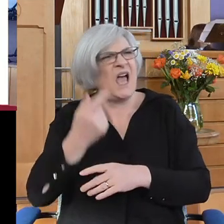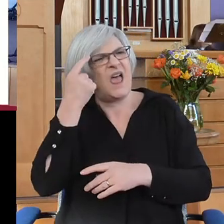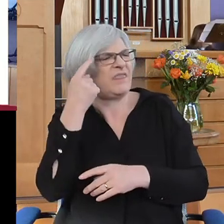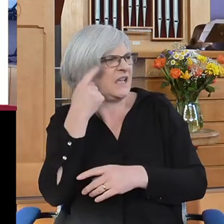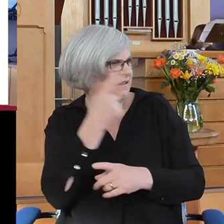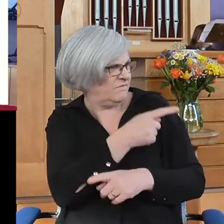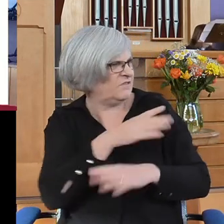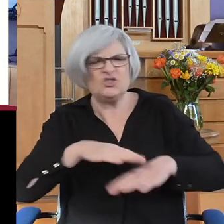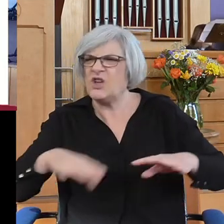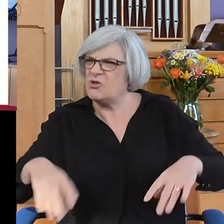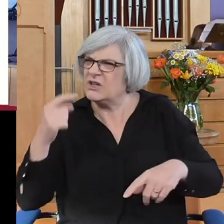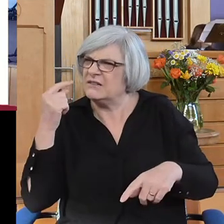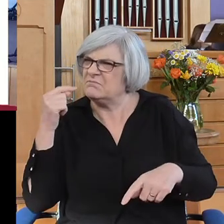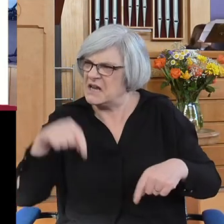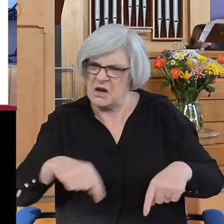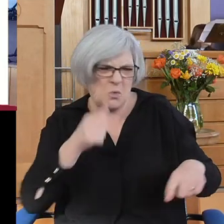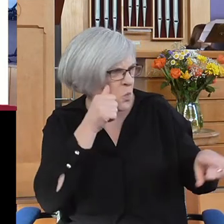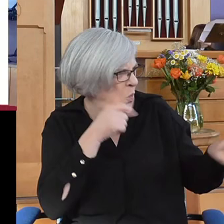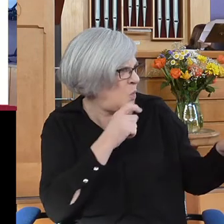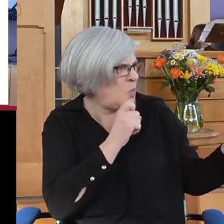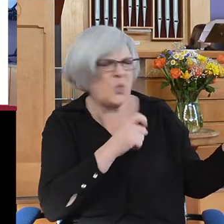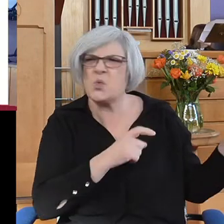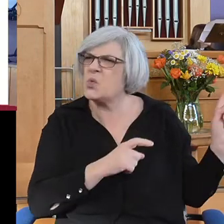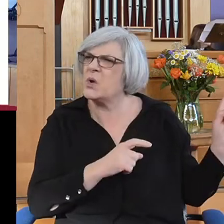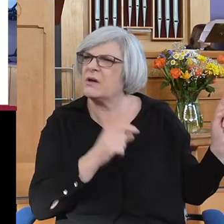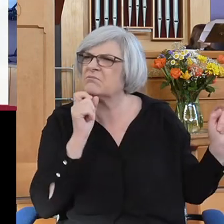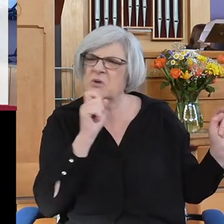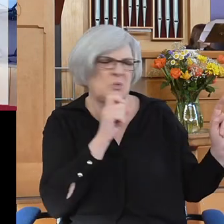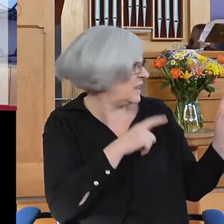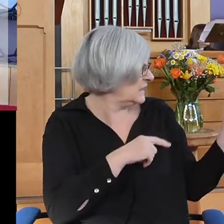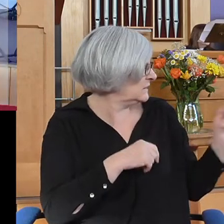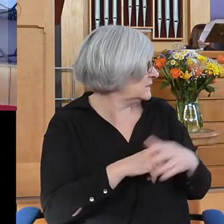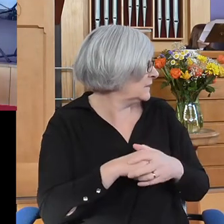here know who this is.